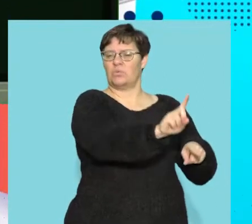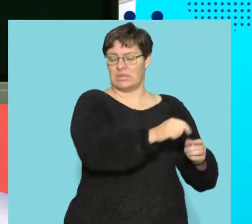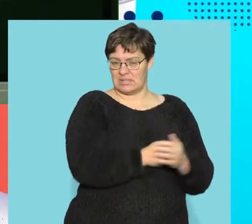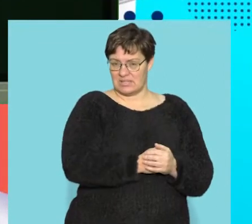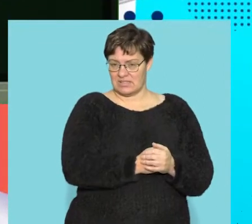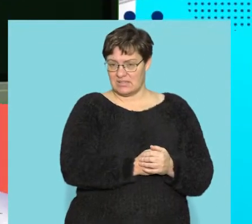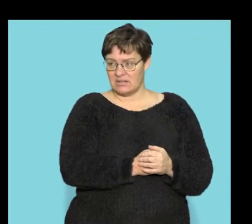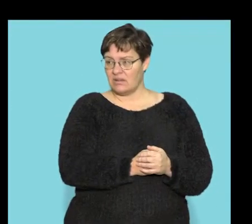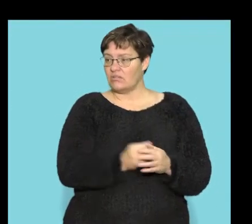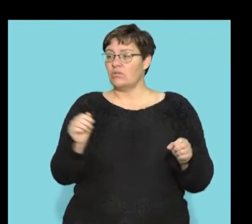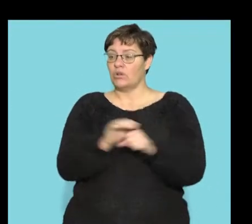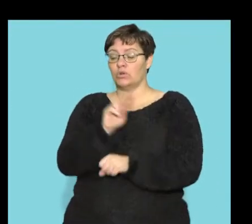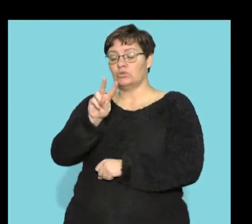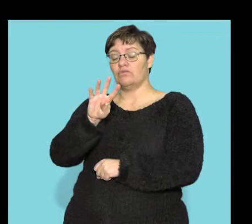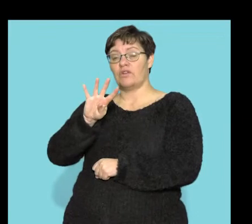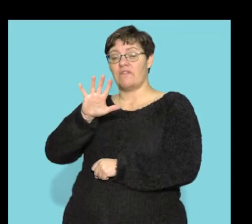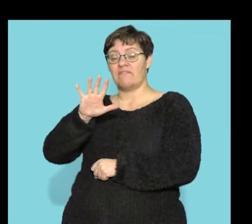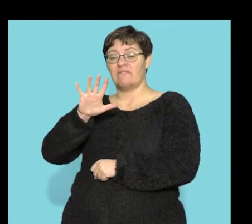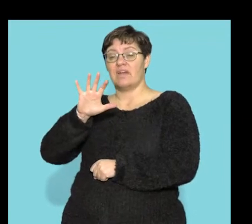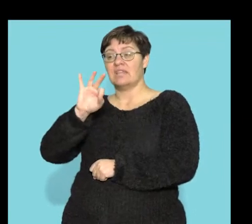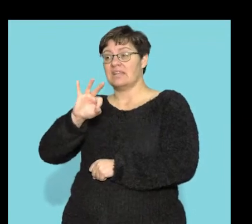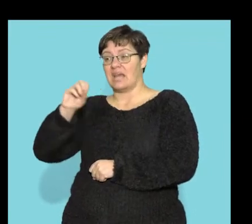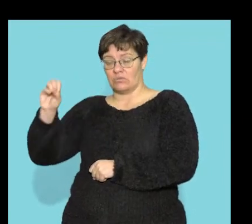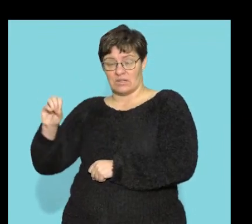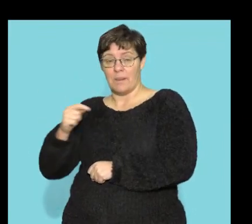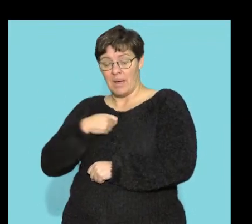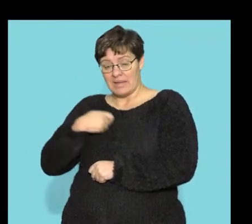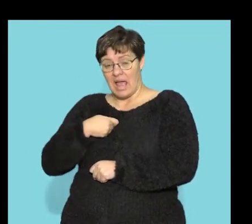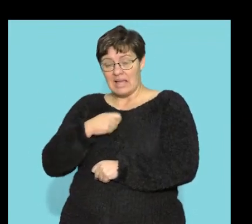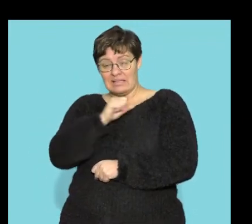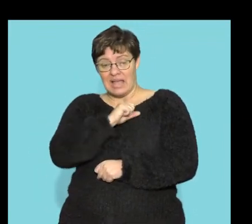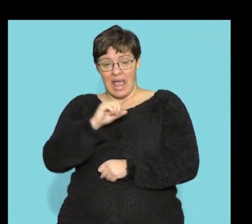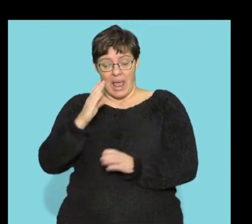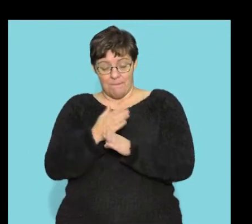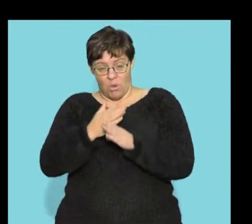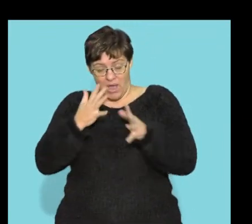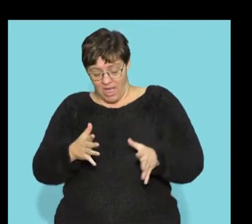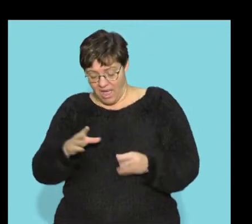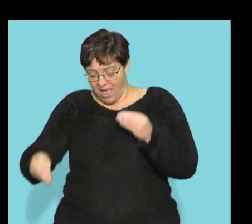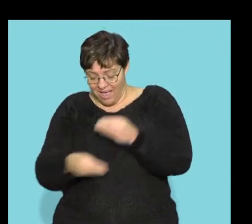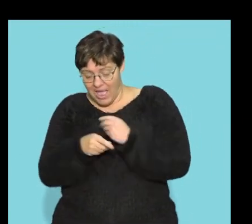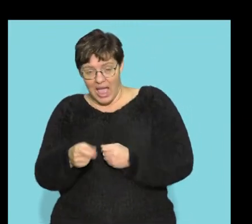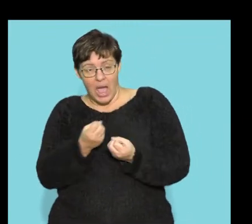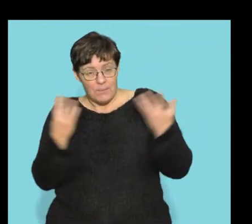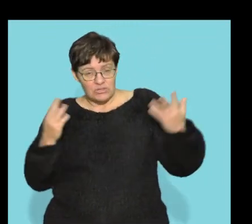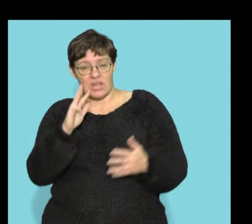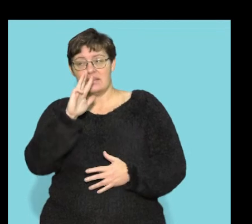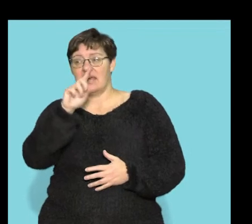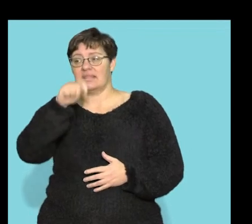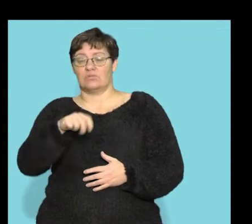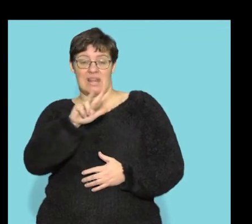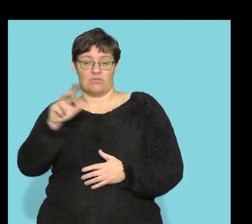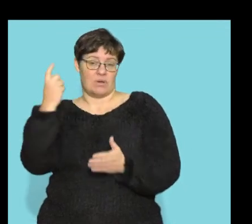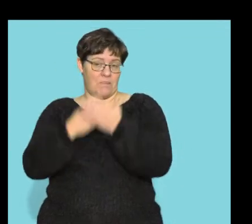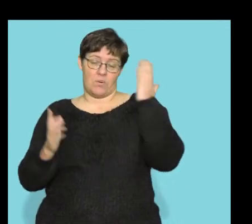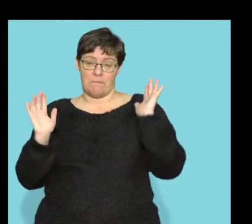is 245,300, but the employer's contribution is only the 9,800. Okay, so therefore, depending